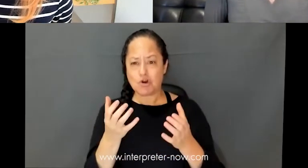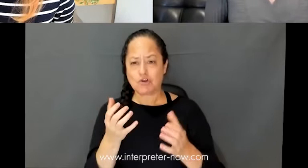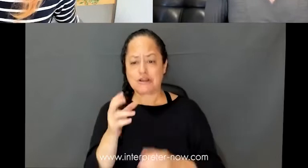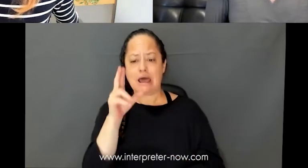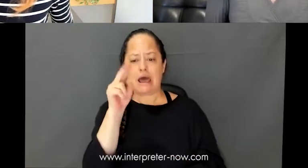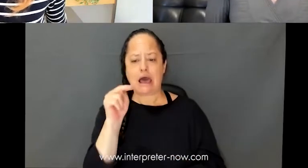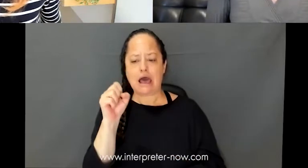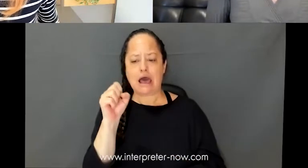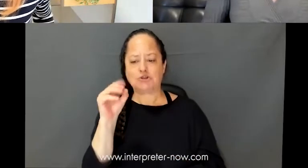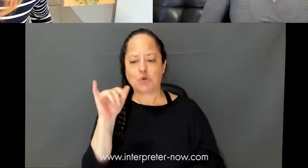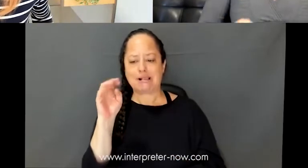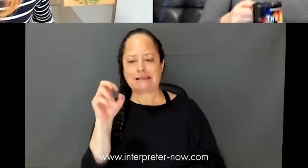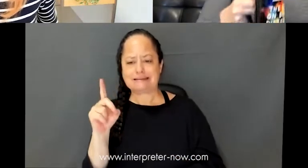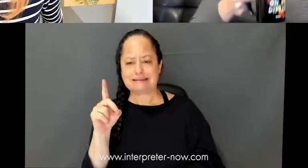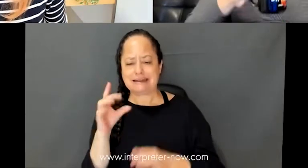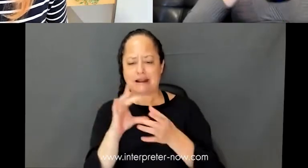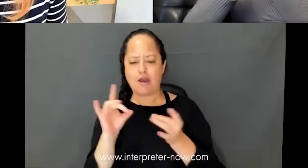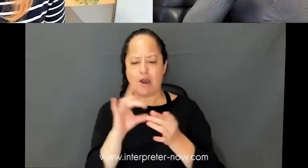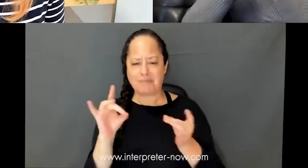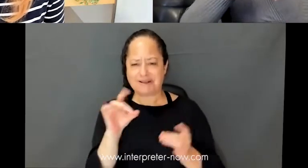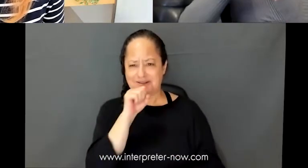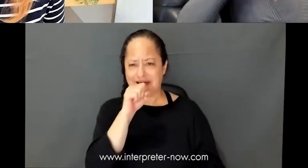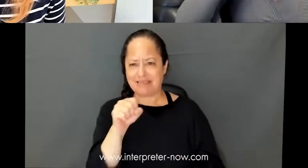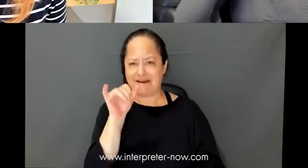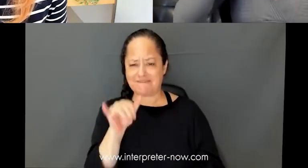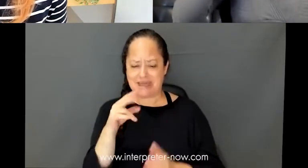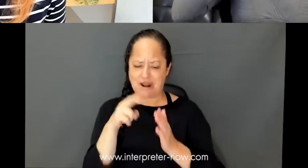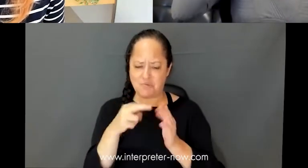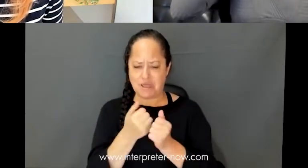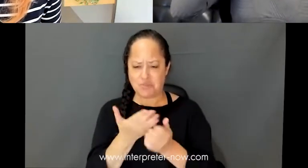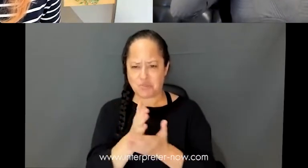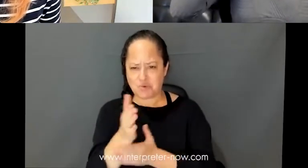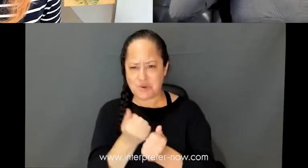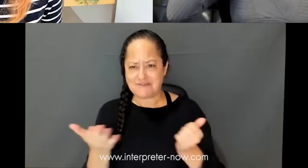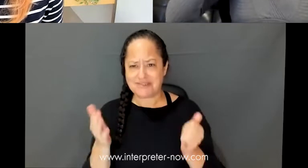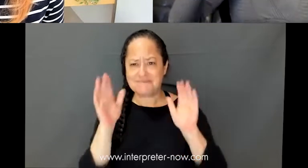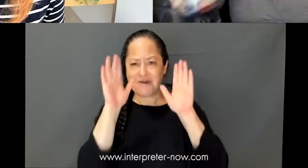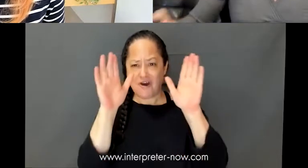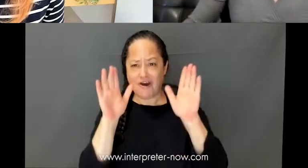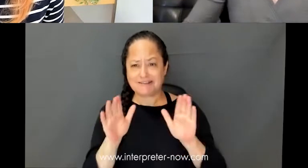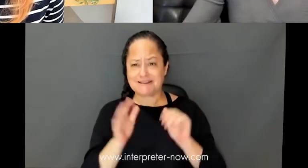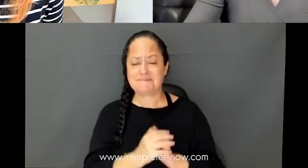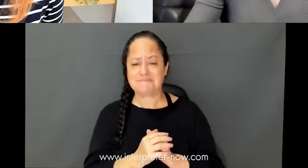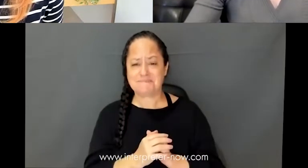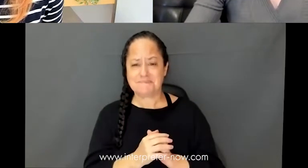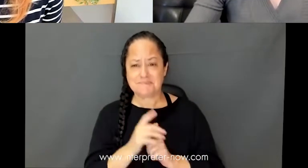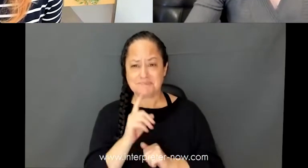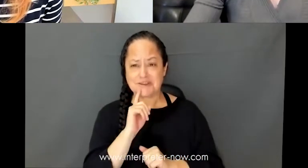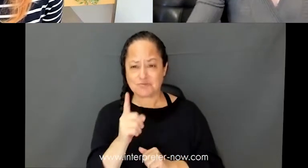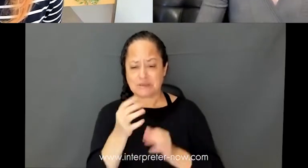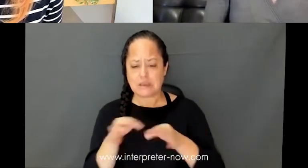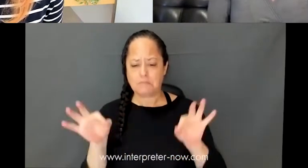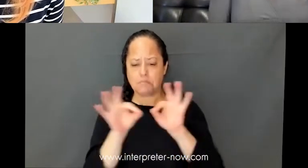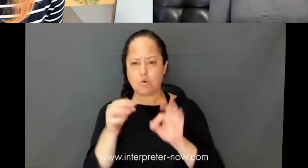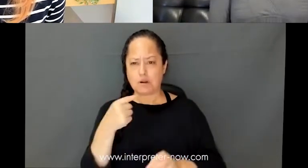Unsolicited comments, but I just love the opening here where you read through everything. Awesome. Yeah, it's important to me,